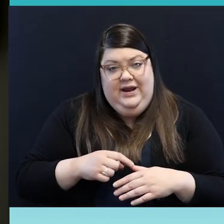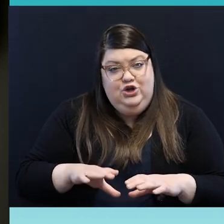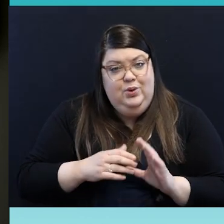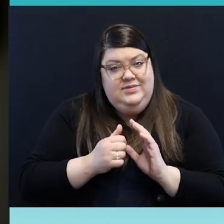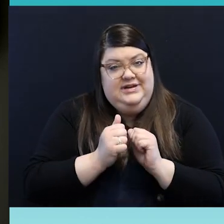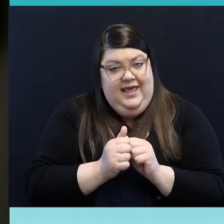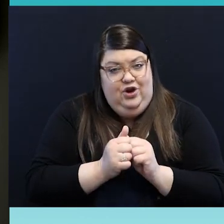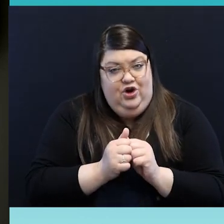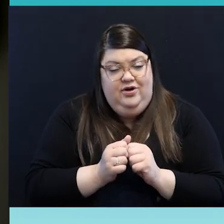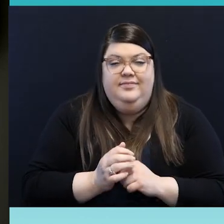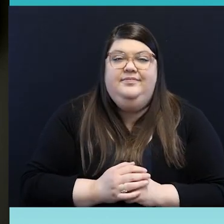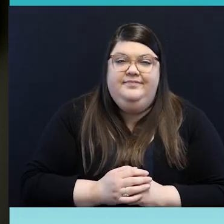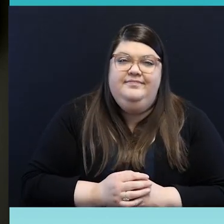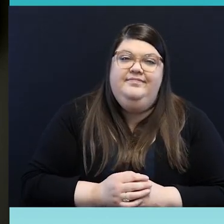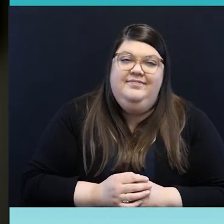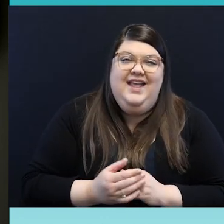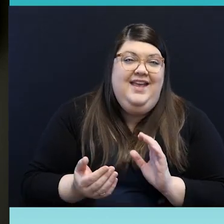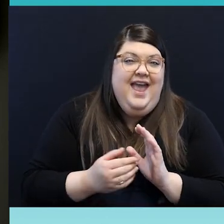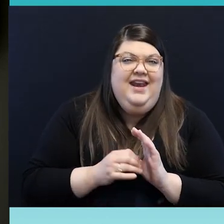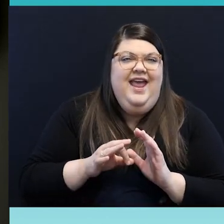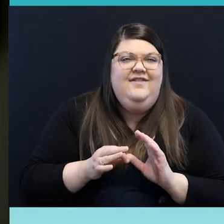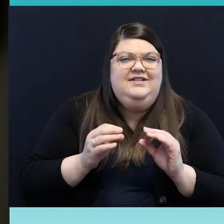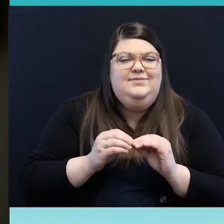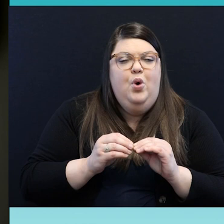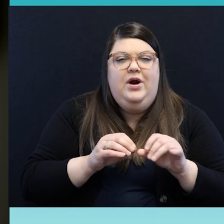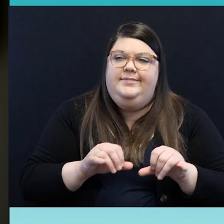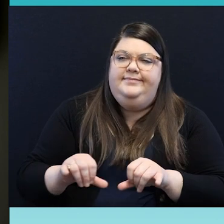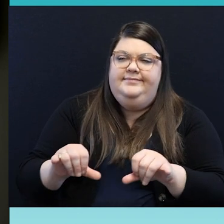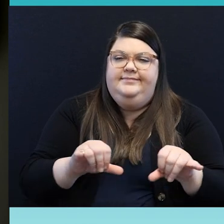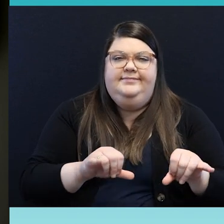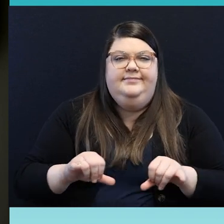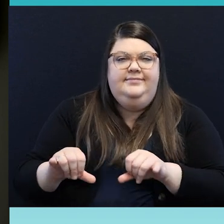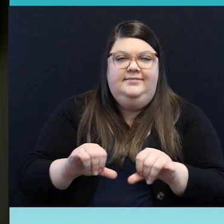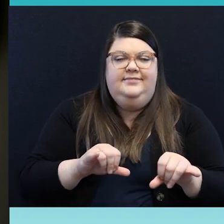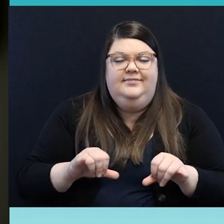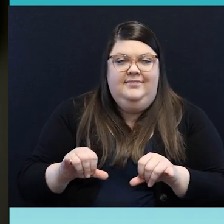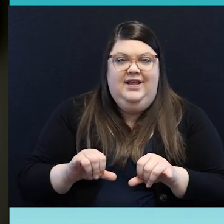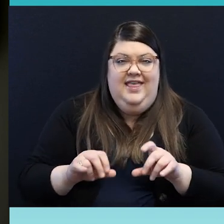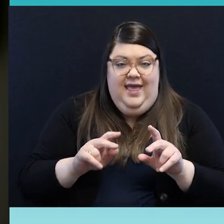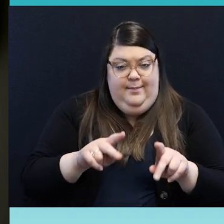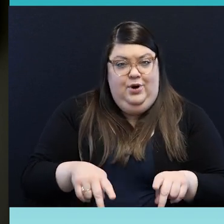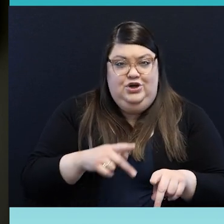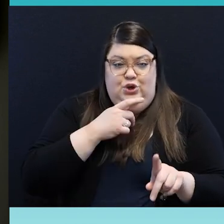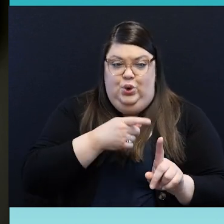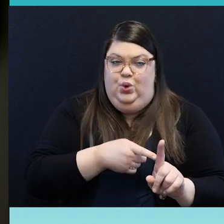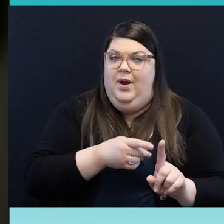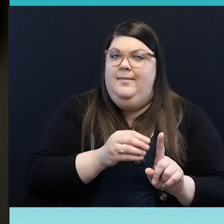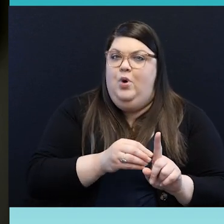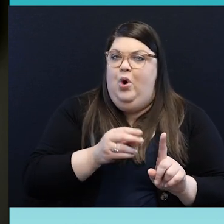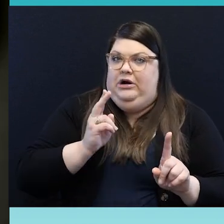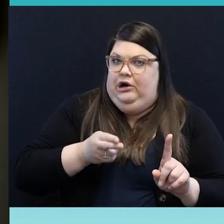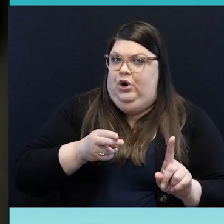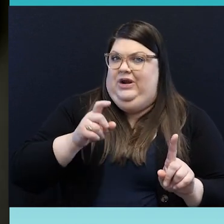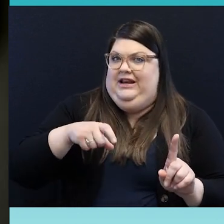together? Again, if we bring it in that way, then that person who is really maybe in need because things are